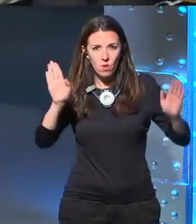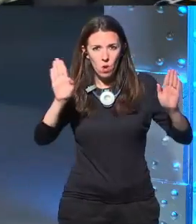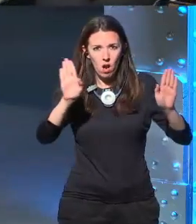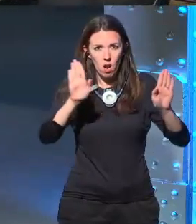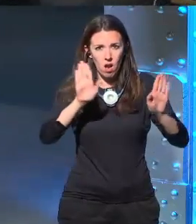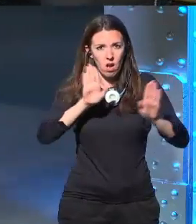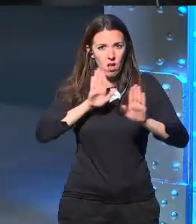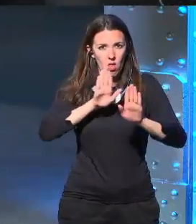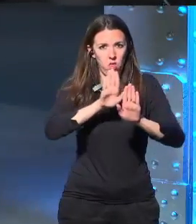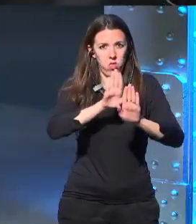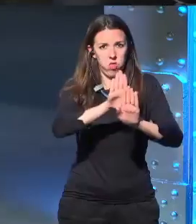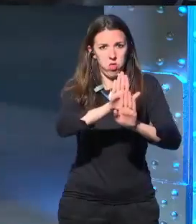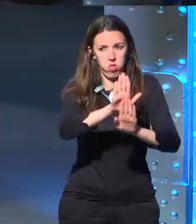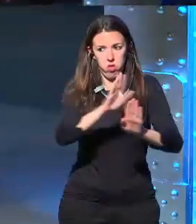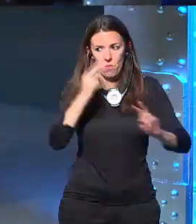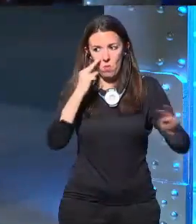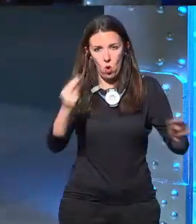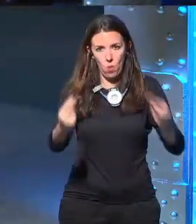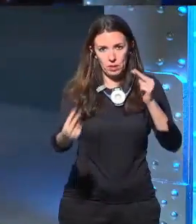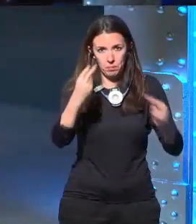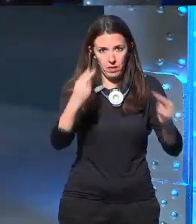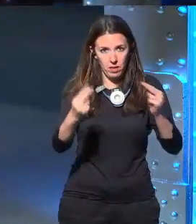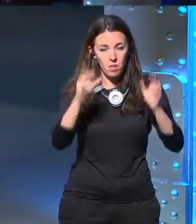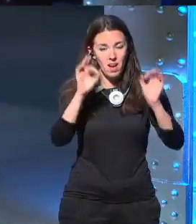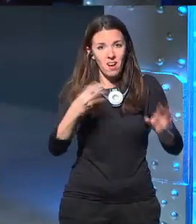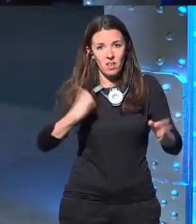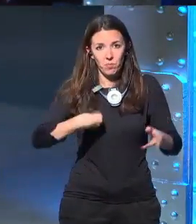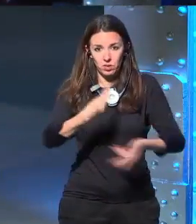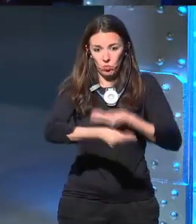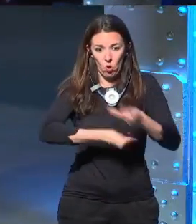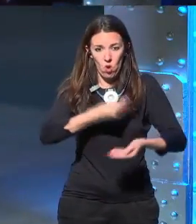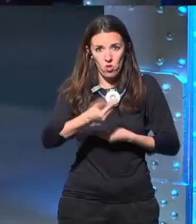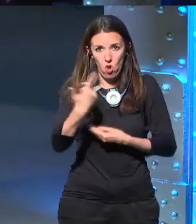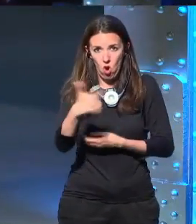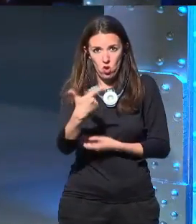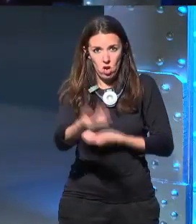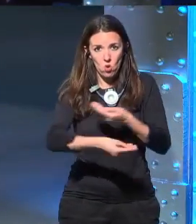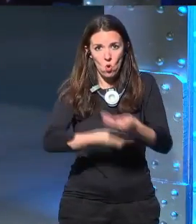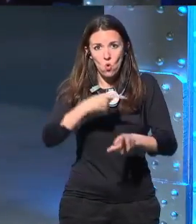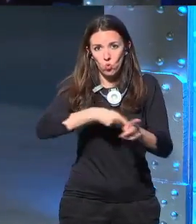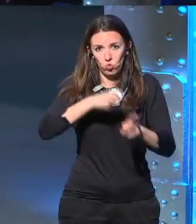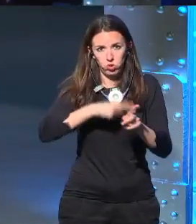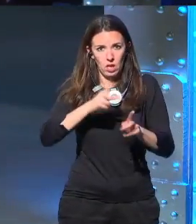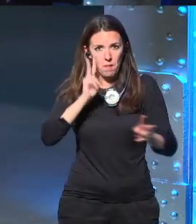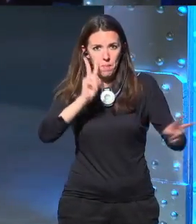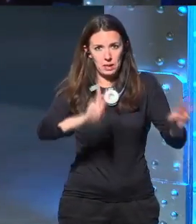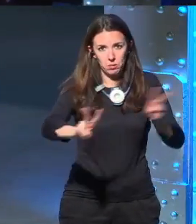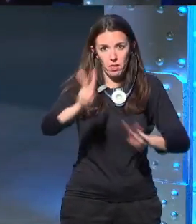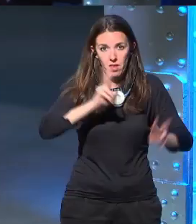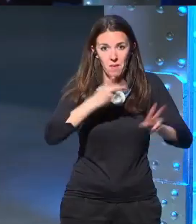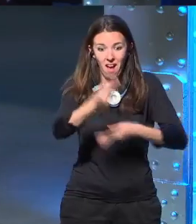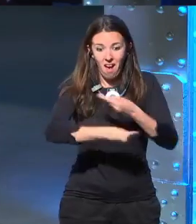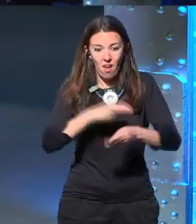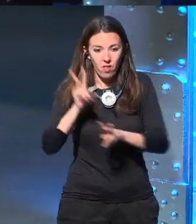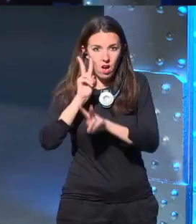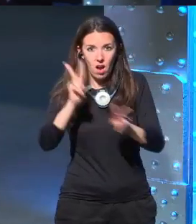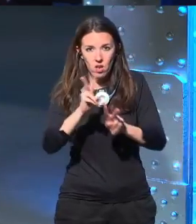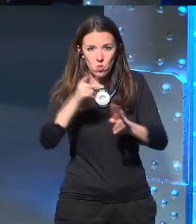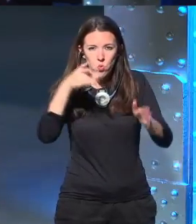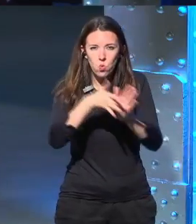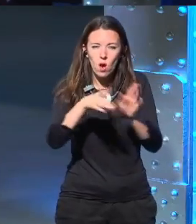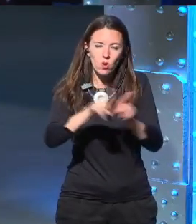theater designer, that's what Leonardo did when he did stages. You put the scenery in, it slopes in, makes the stage look deeper. And so Leonardo has done that. He's